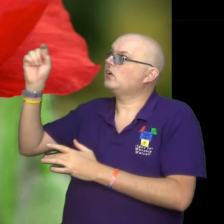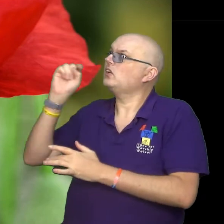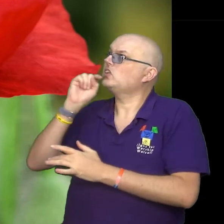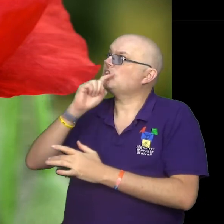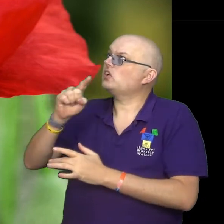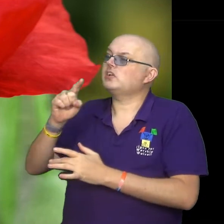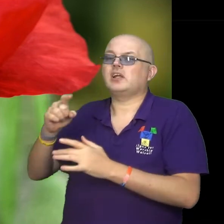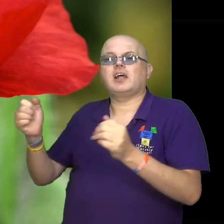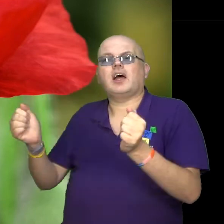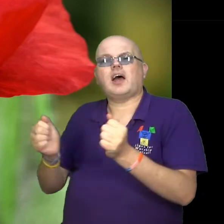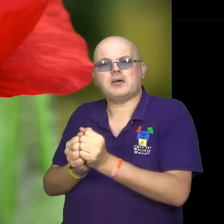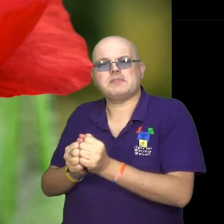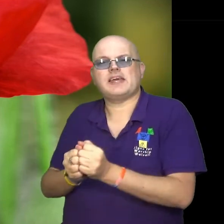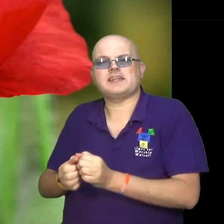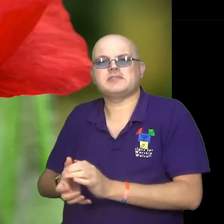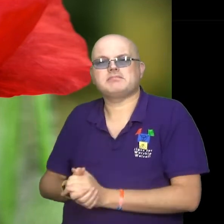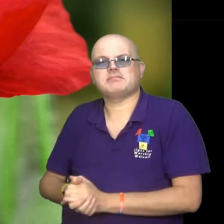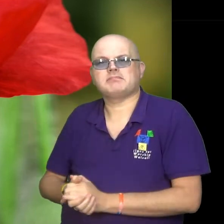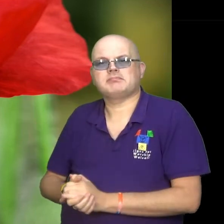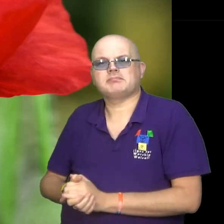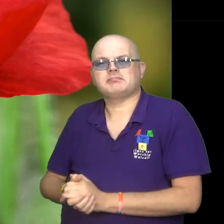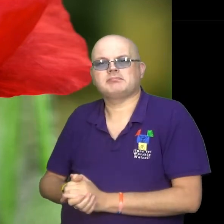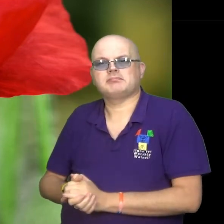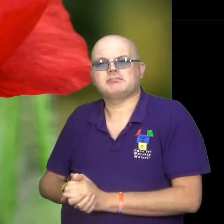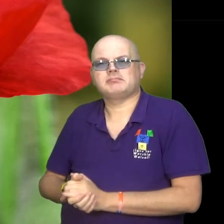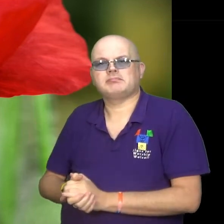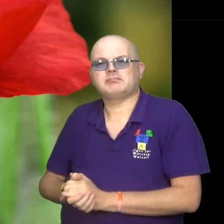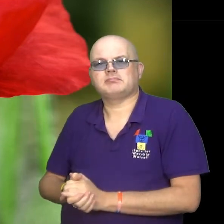your Son, our Lord. Amen.